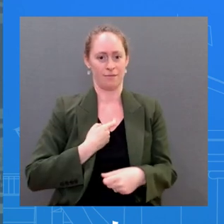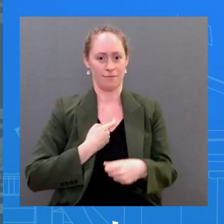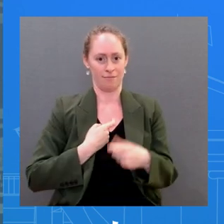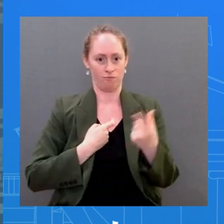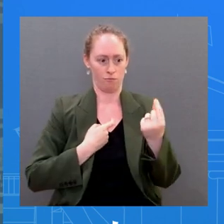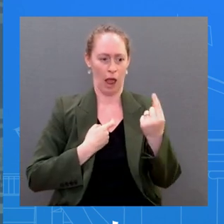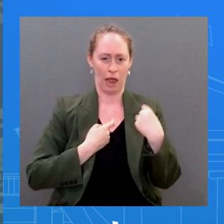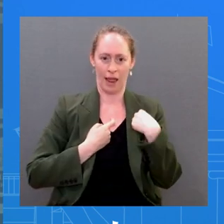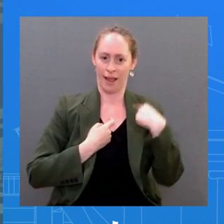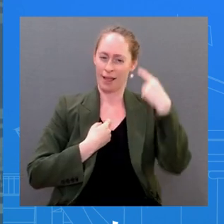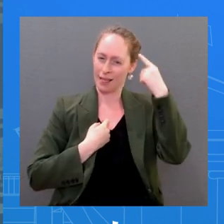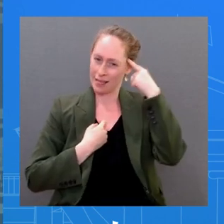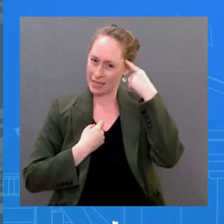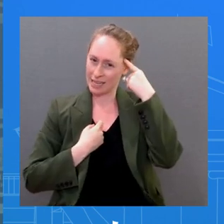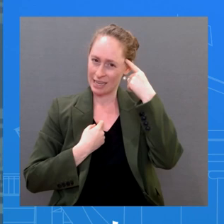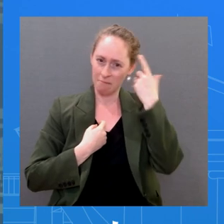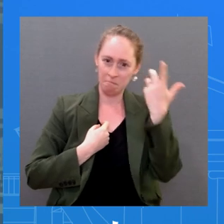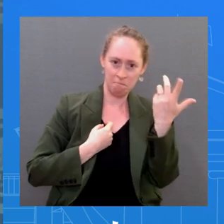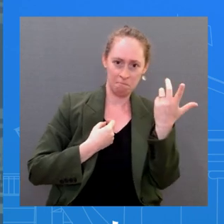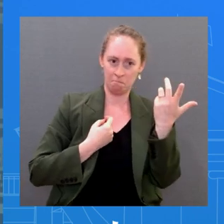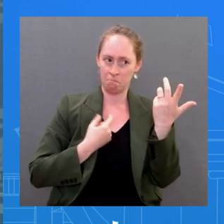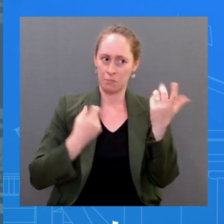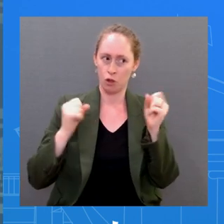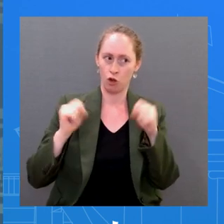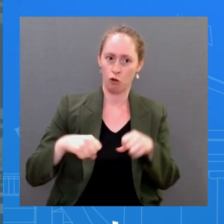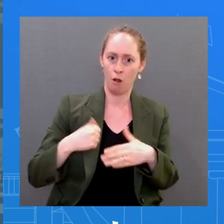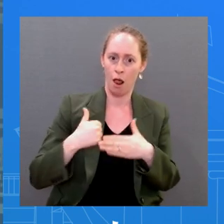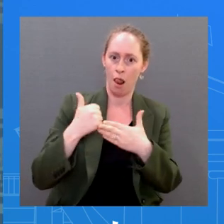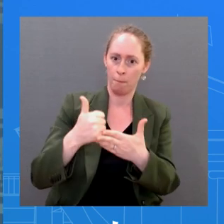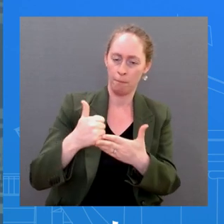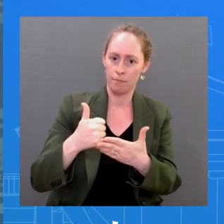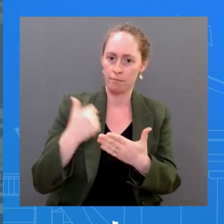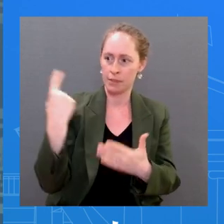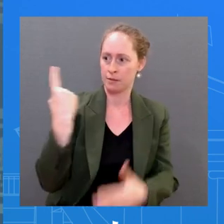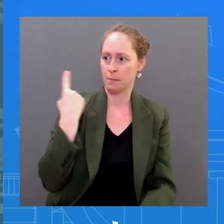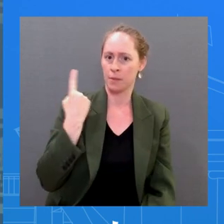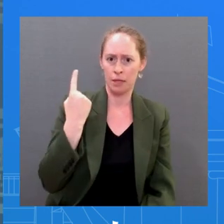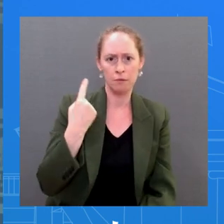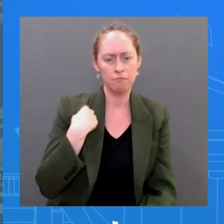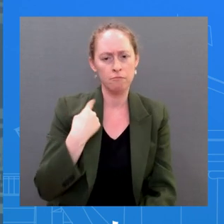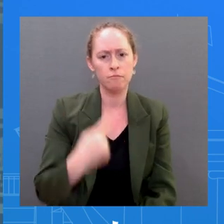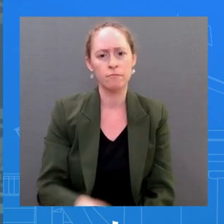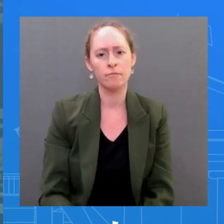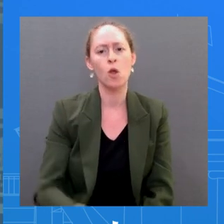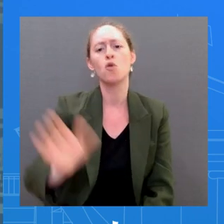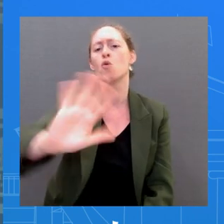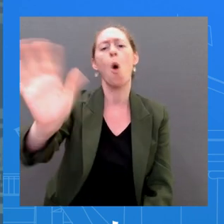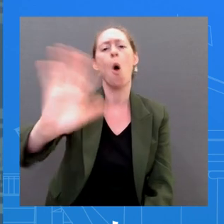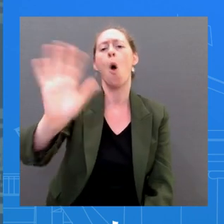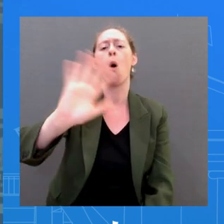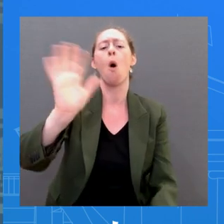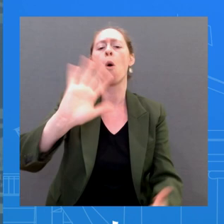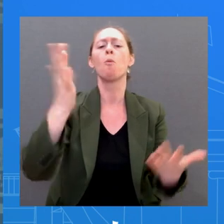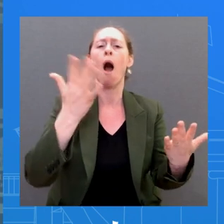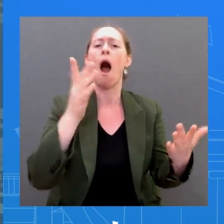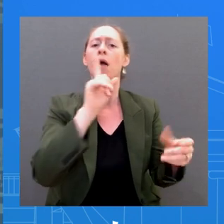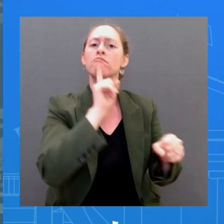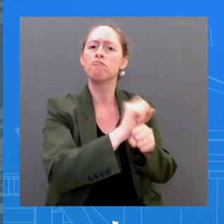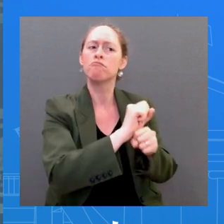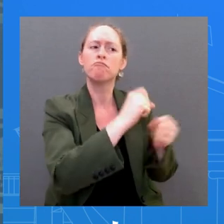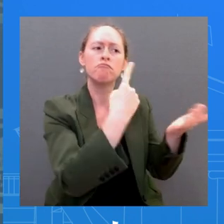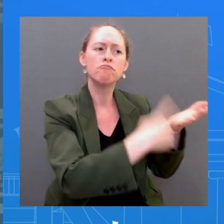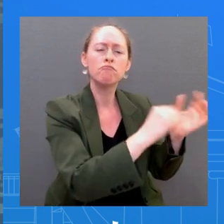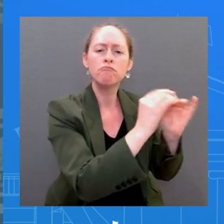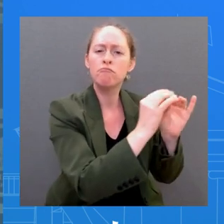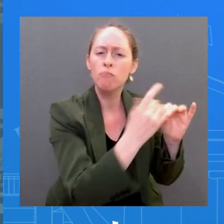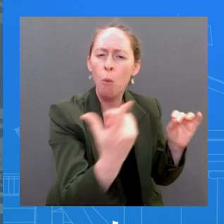helped or stopped this awful strategy. But in terms of what's on the table, I don't. The Senate. I'm just saying that's been one of the